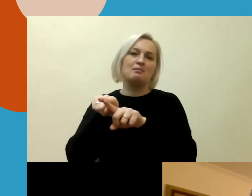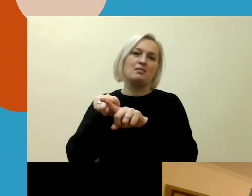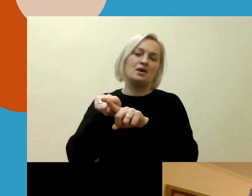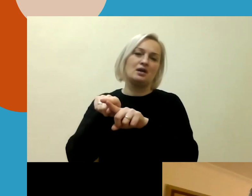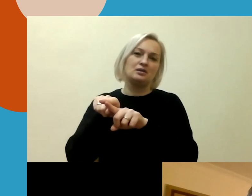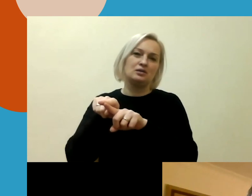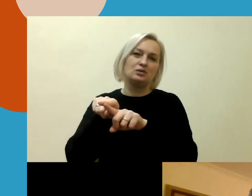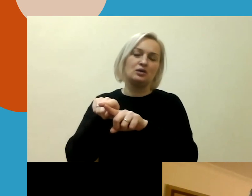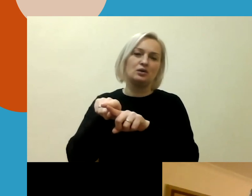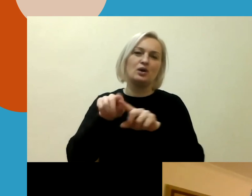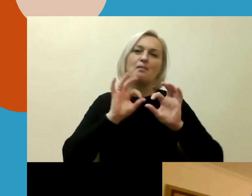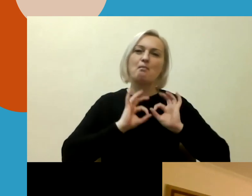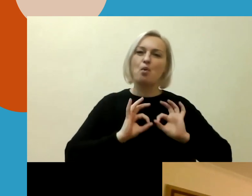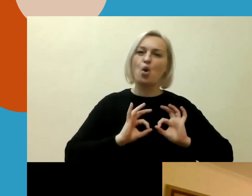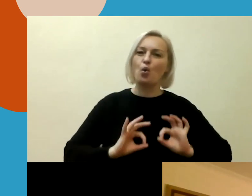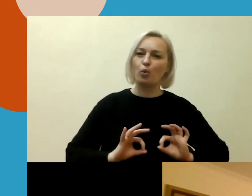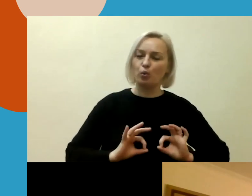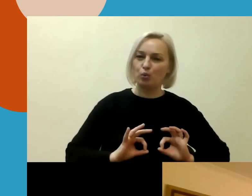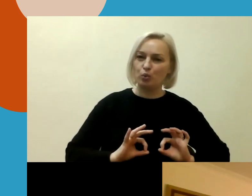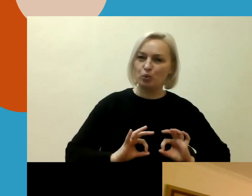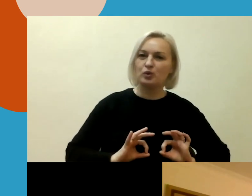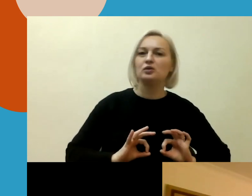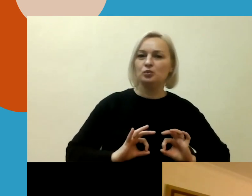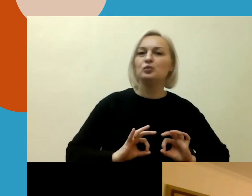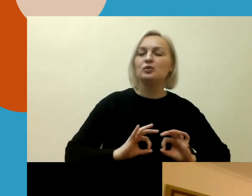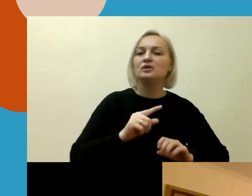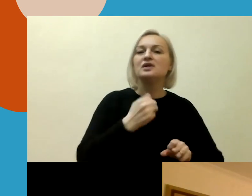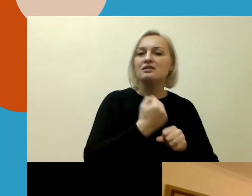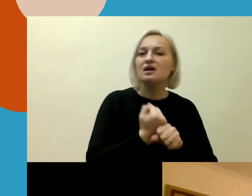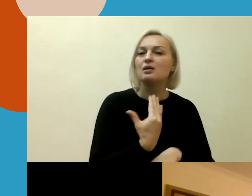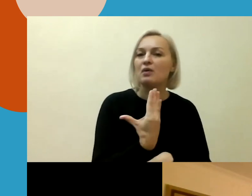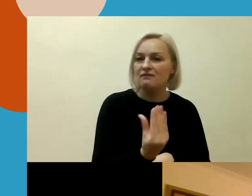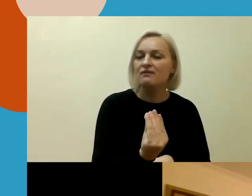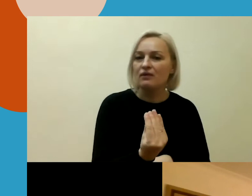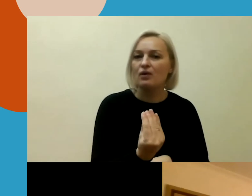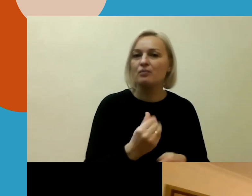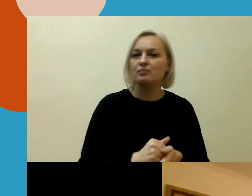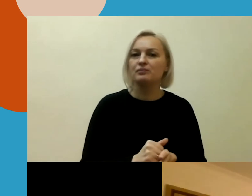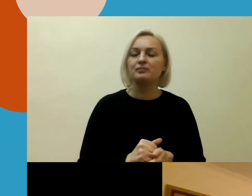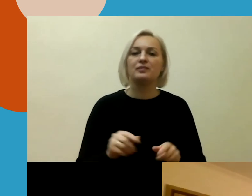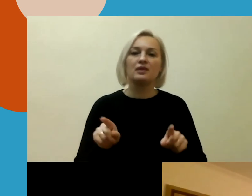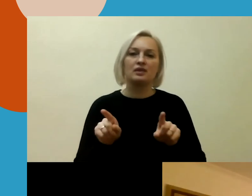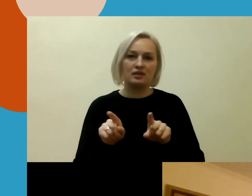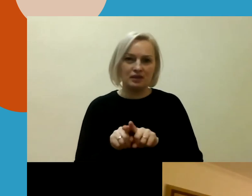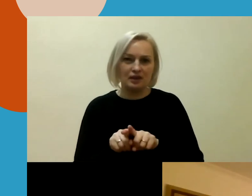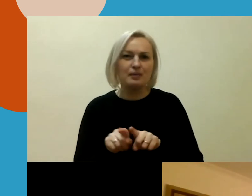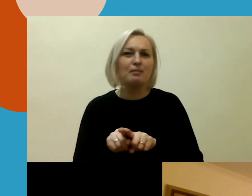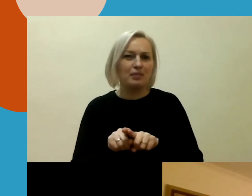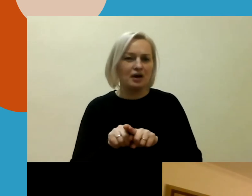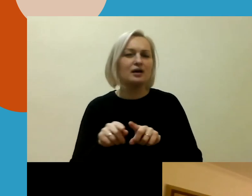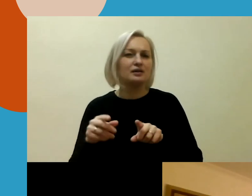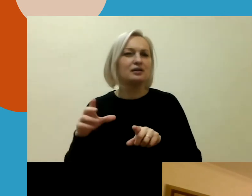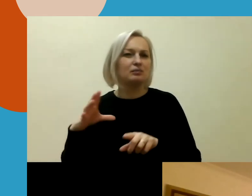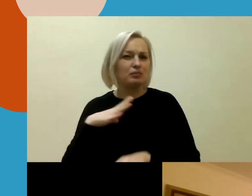that's a practice that has just been introduced in Ireland. There are some changes in the Irish police at the moment that have just